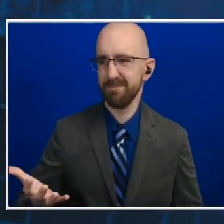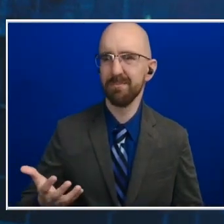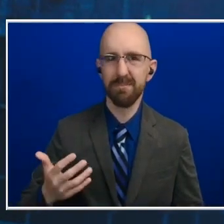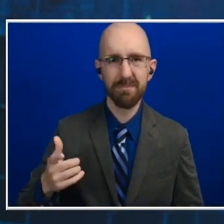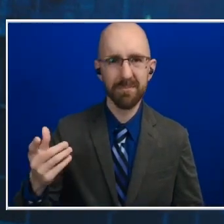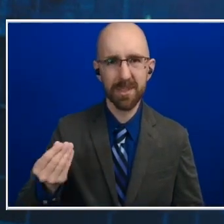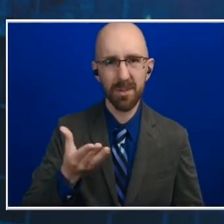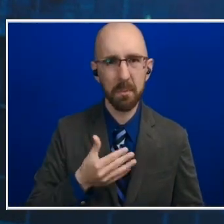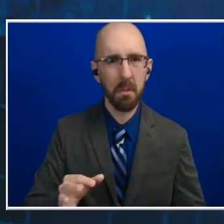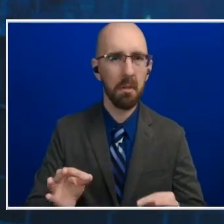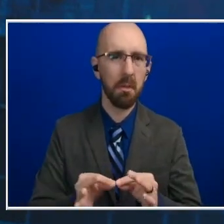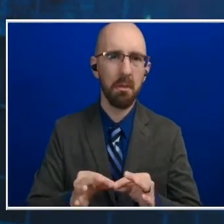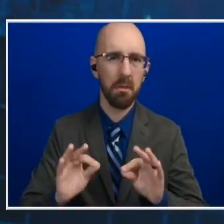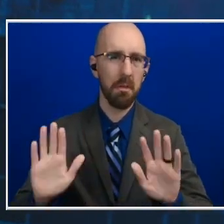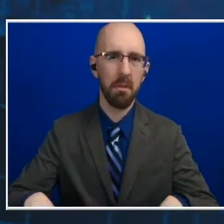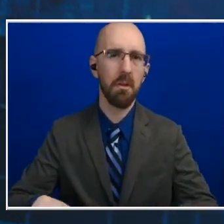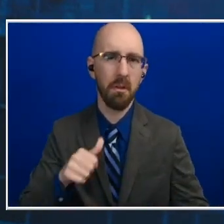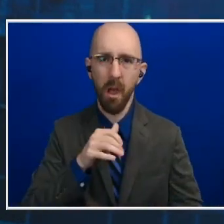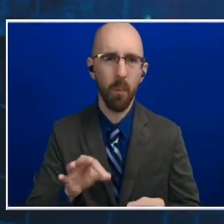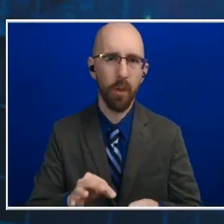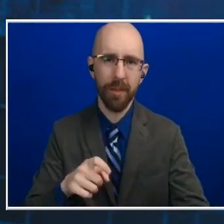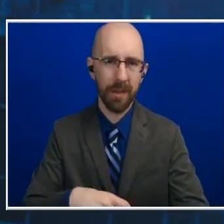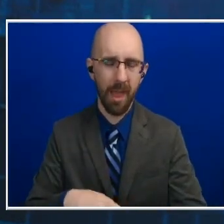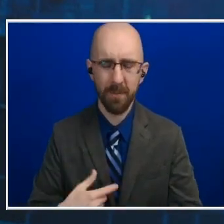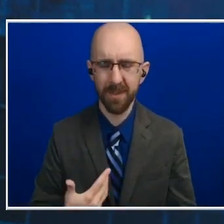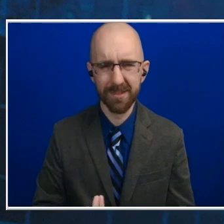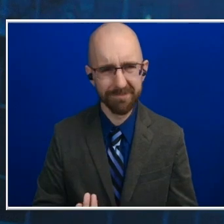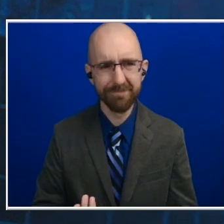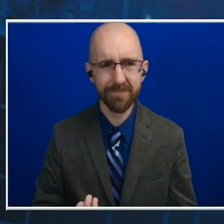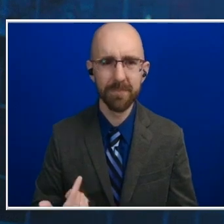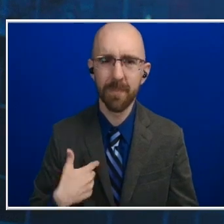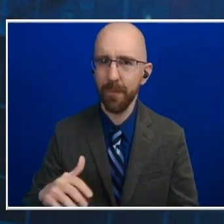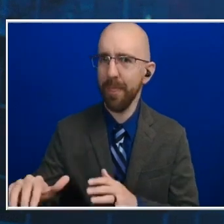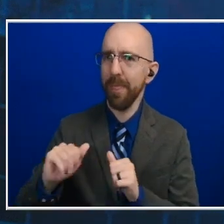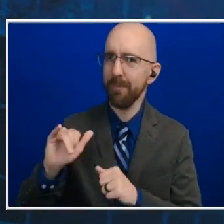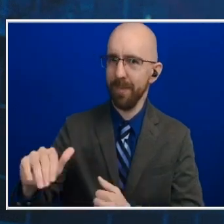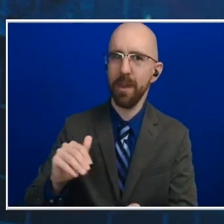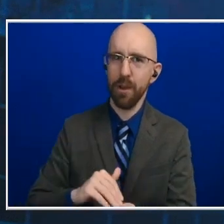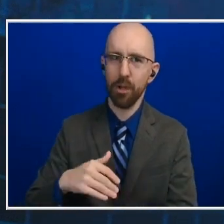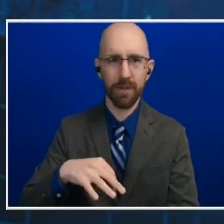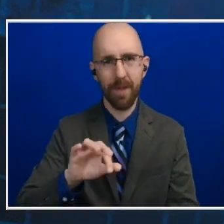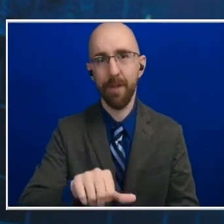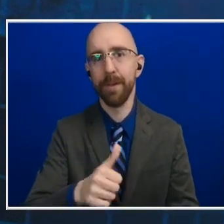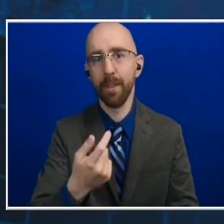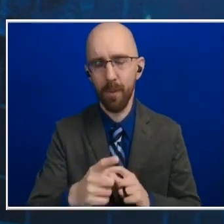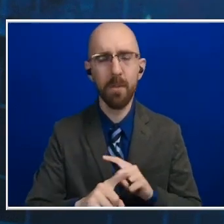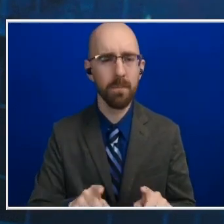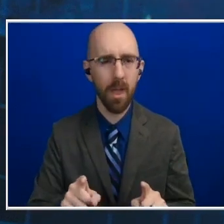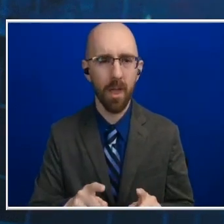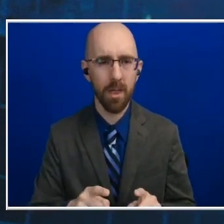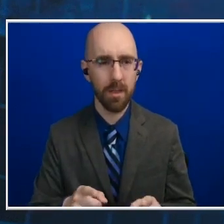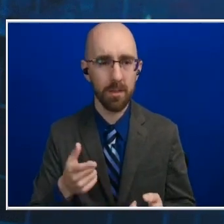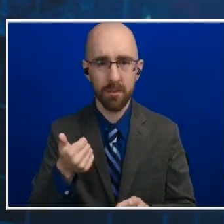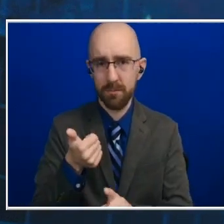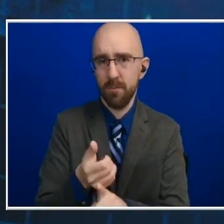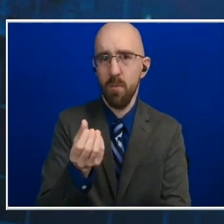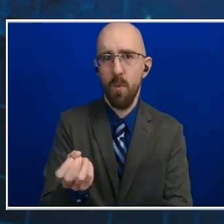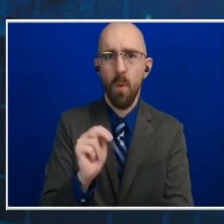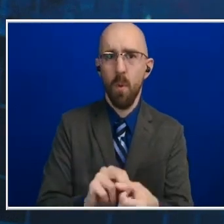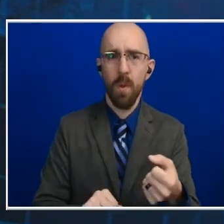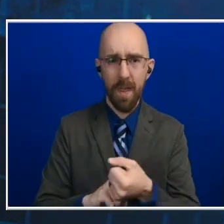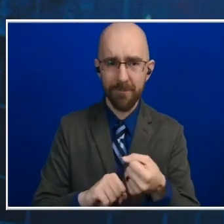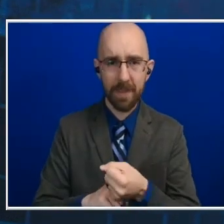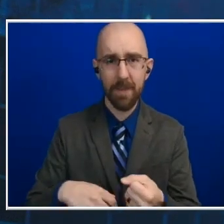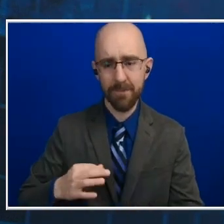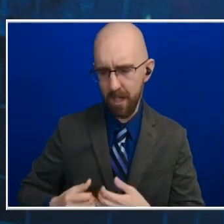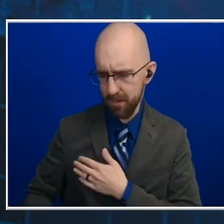time. So, I mean, needless to say, I left that doctor and found somebody else. But you're your own best advocate. If you find a lump, go to the doctor. If the doctor tells you